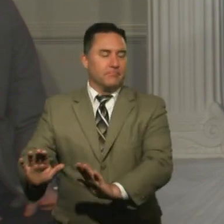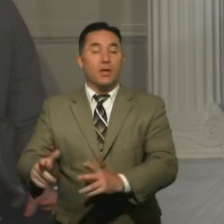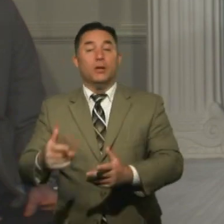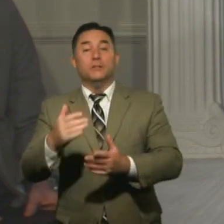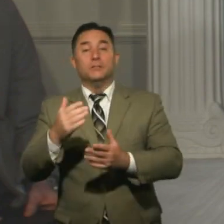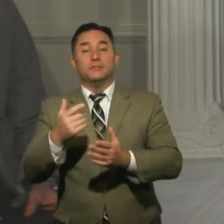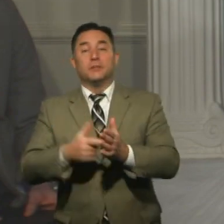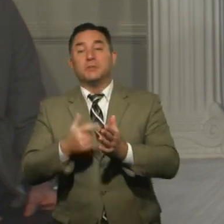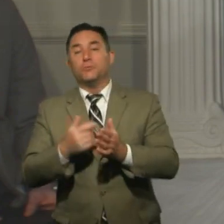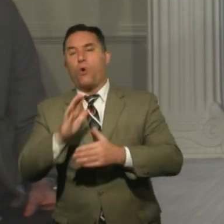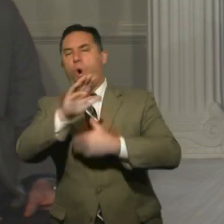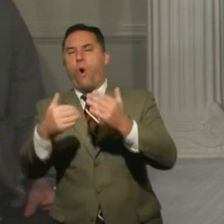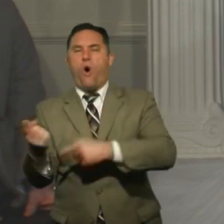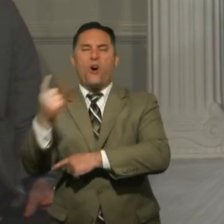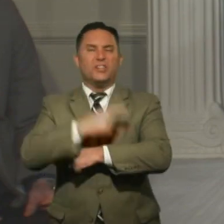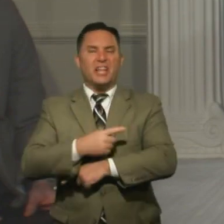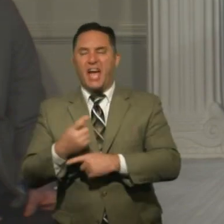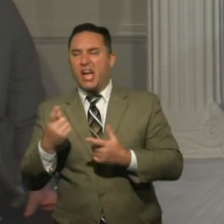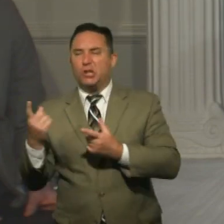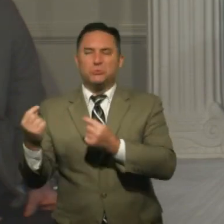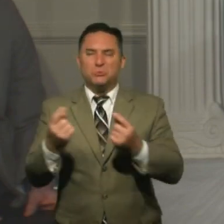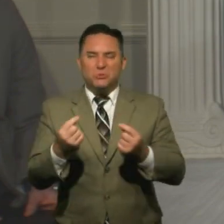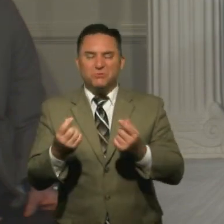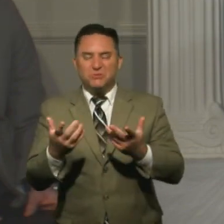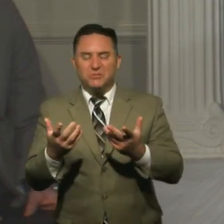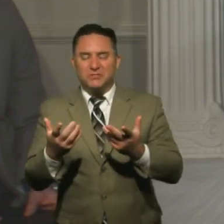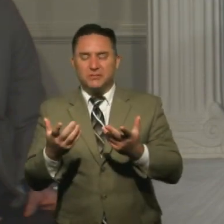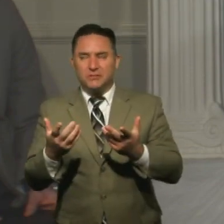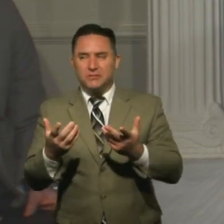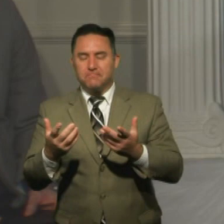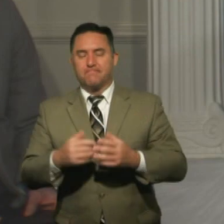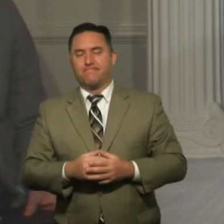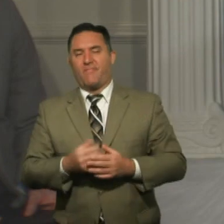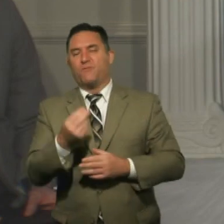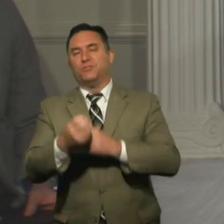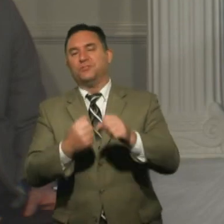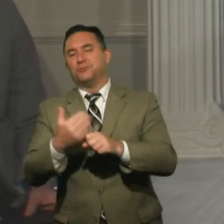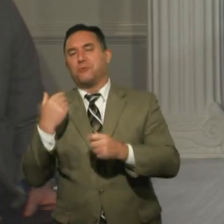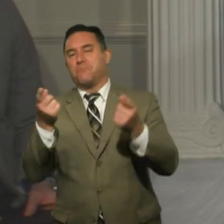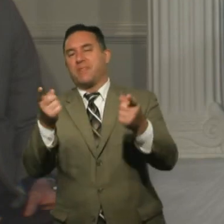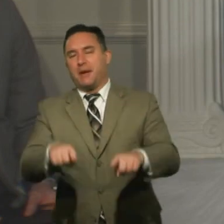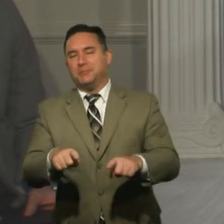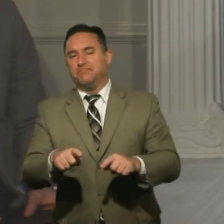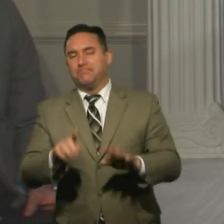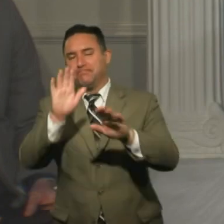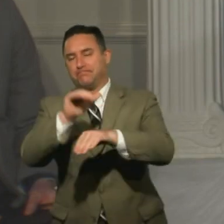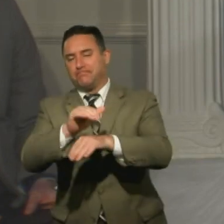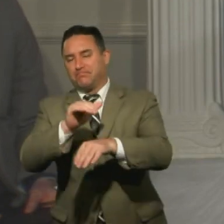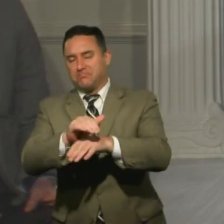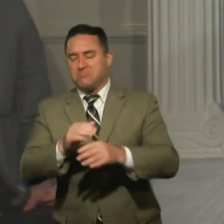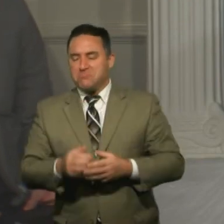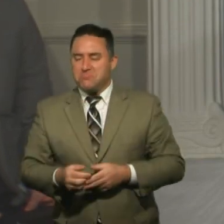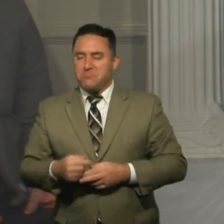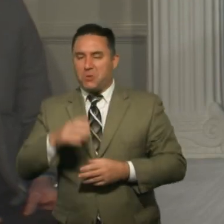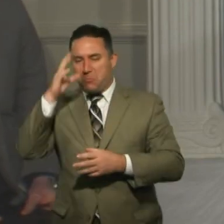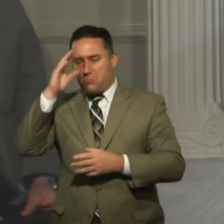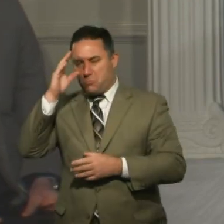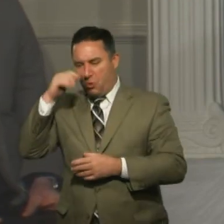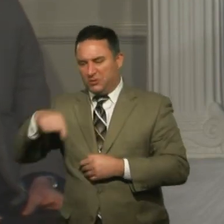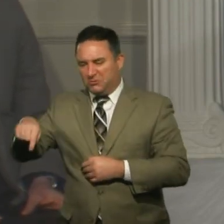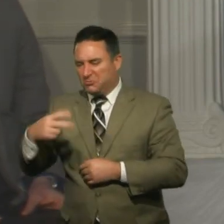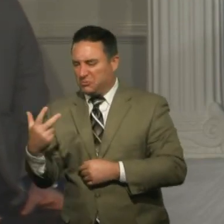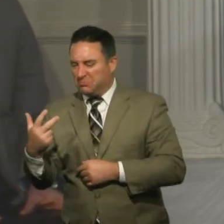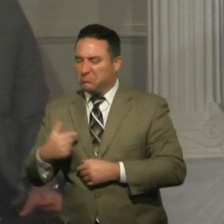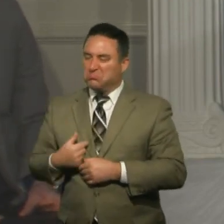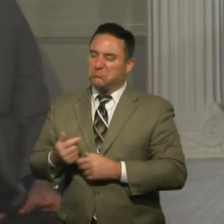day and you don't know quite what that is. I remember a few years back, we were getting ready to go to church on a Sunday evening, and I was talking to my boys. I said, all